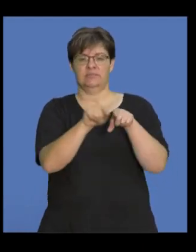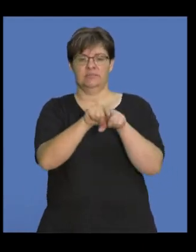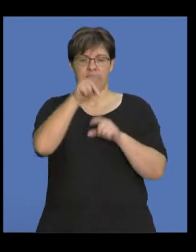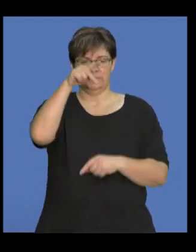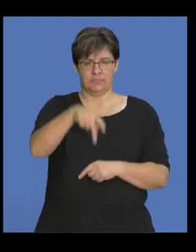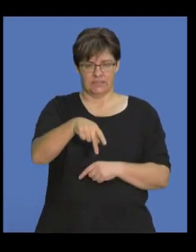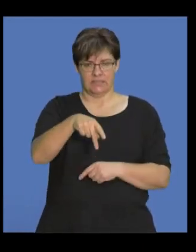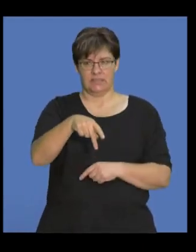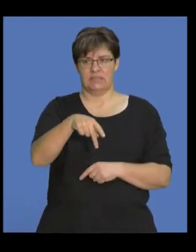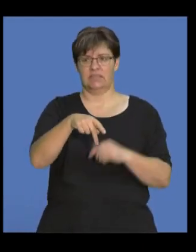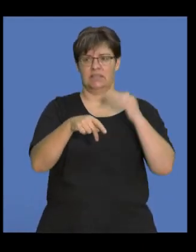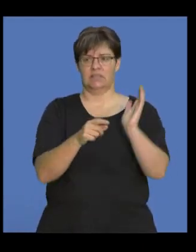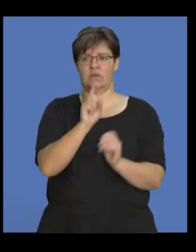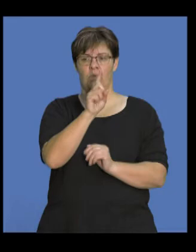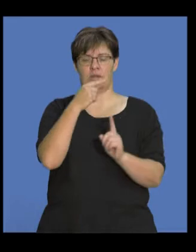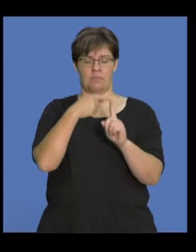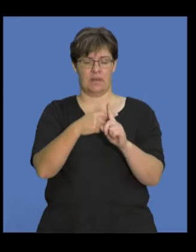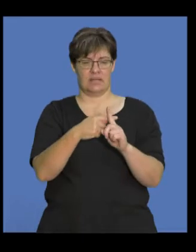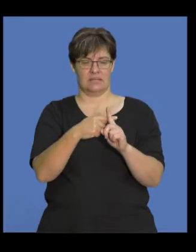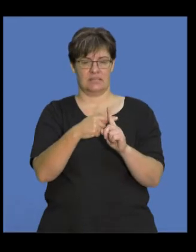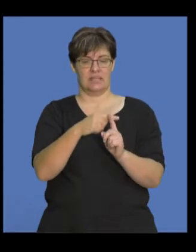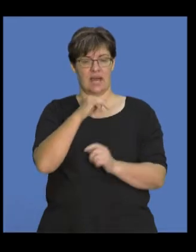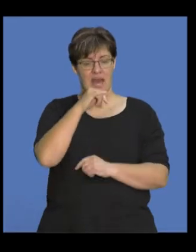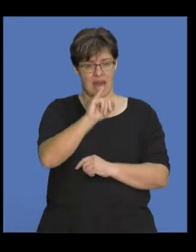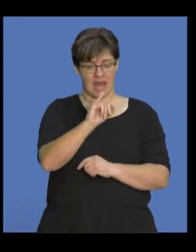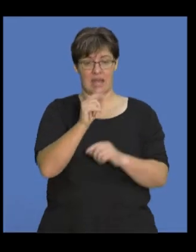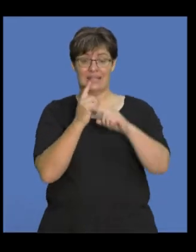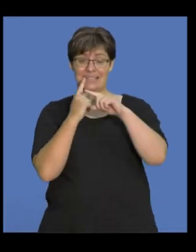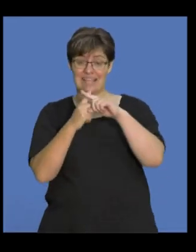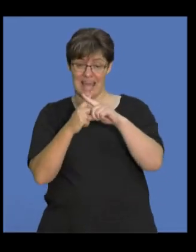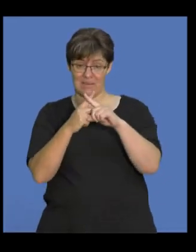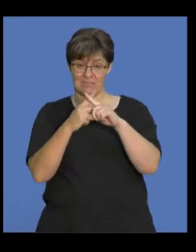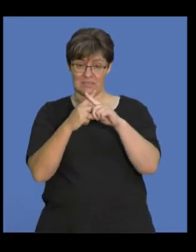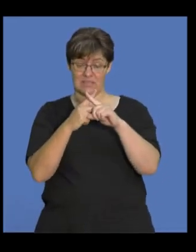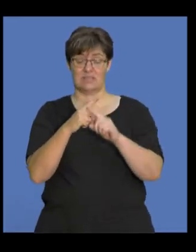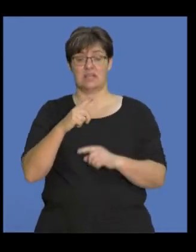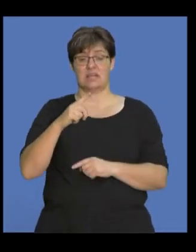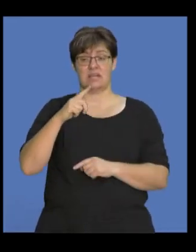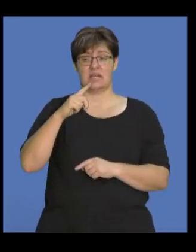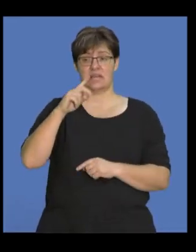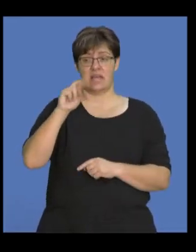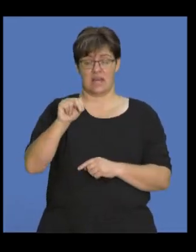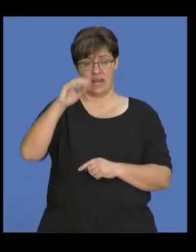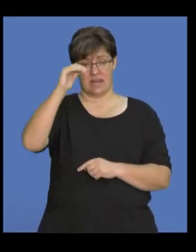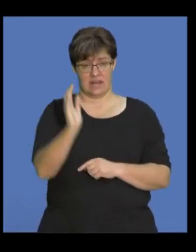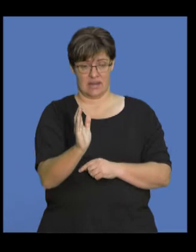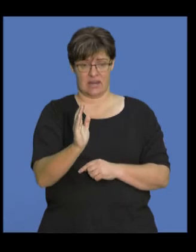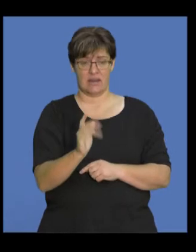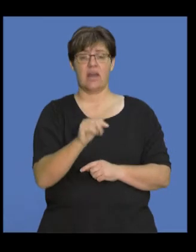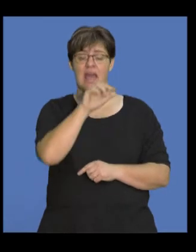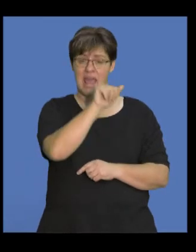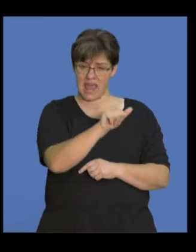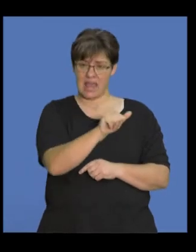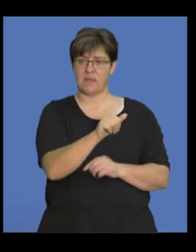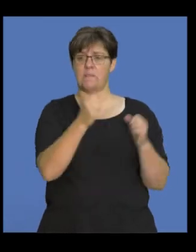1 plus I multiplied by N, right? The A value is still the 65,000 that they just